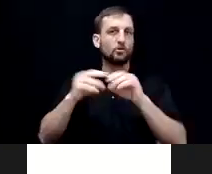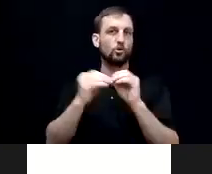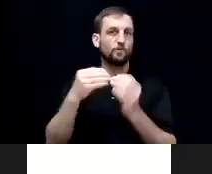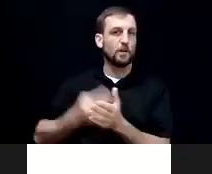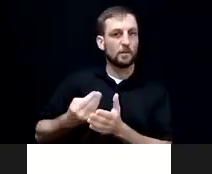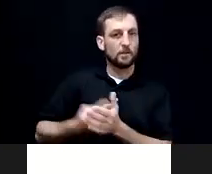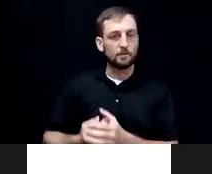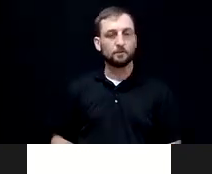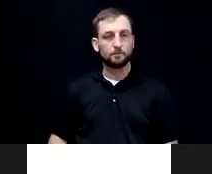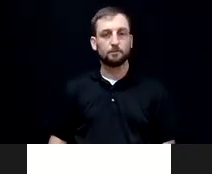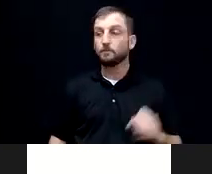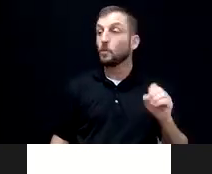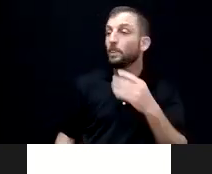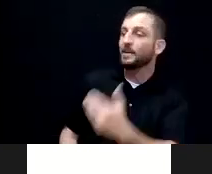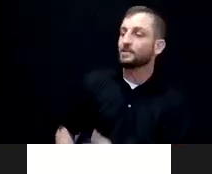Okay, thanks.